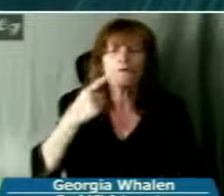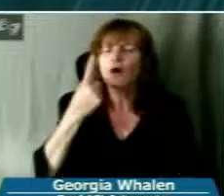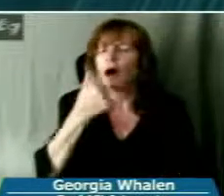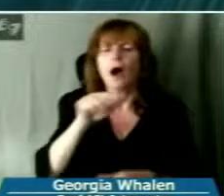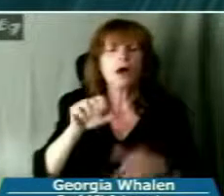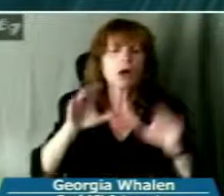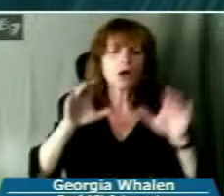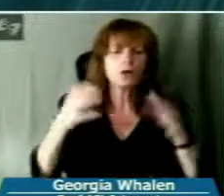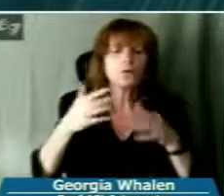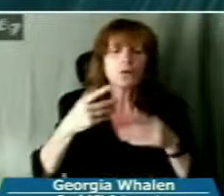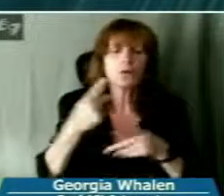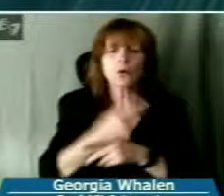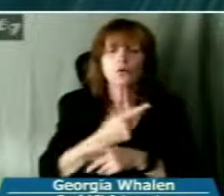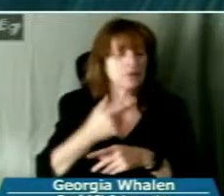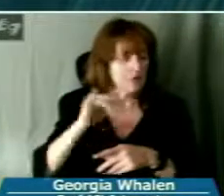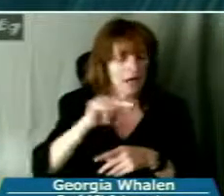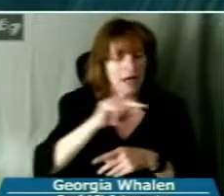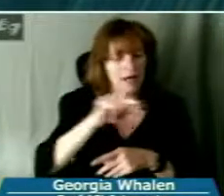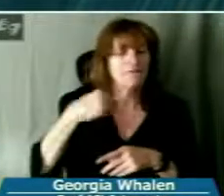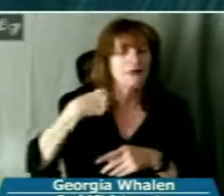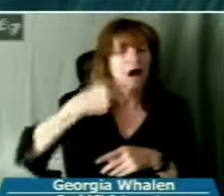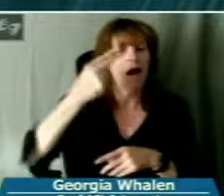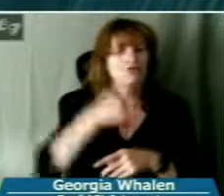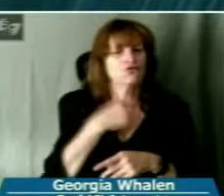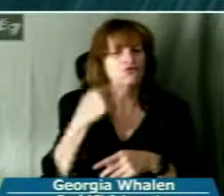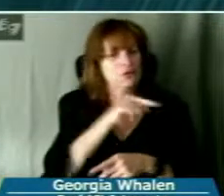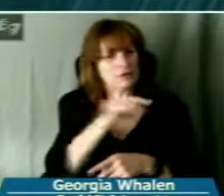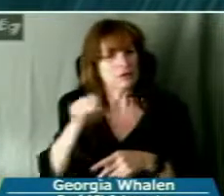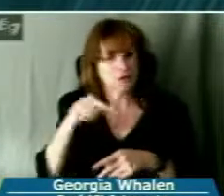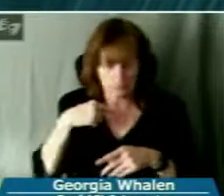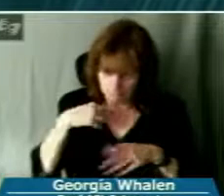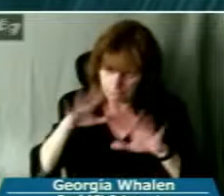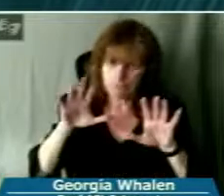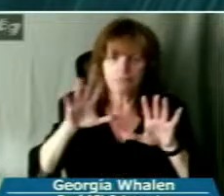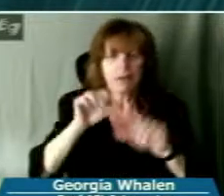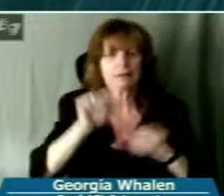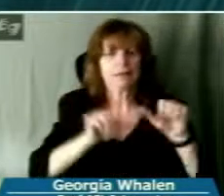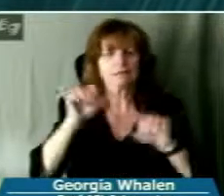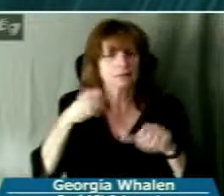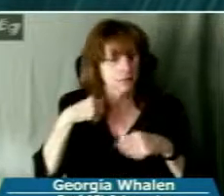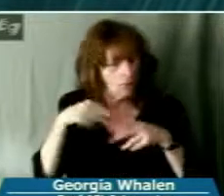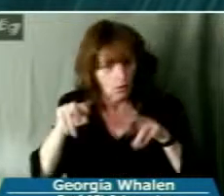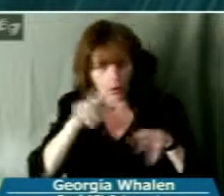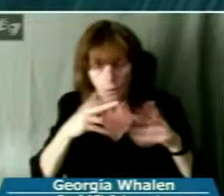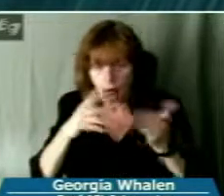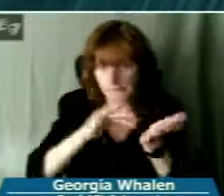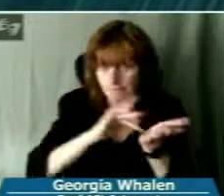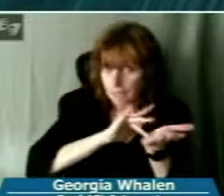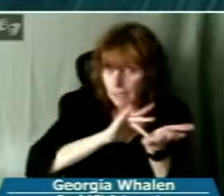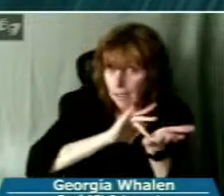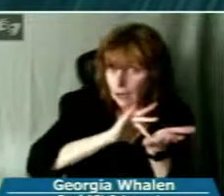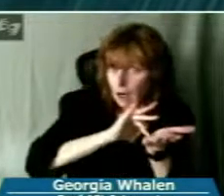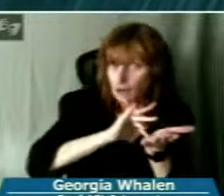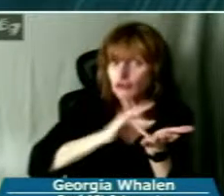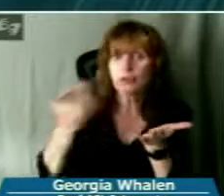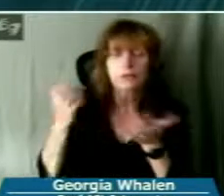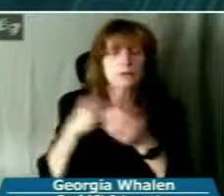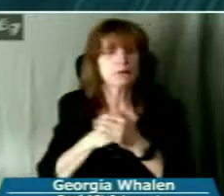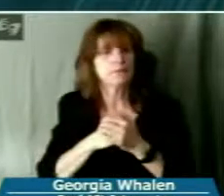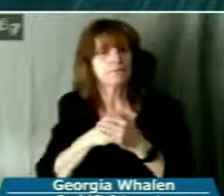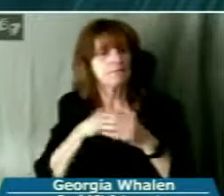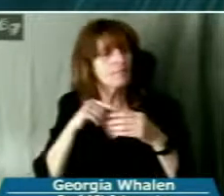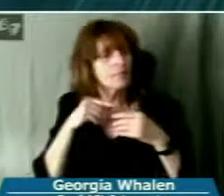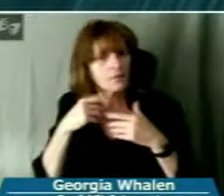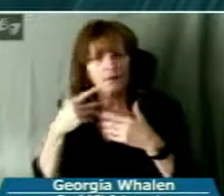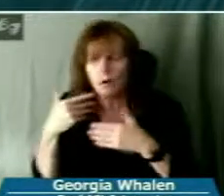going, to review things like administrative structures, medication systems, the medical model, et cetera.